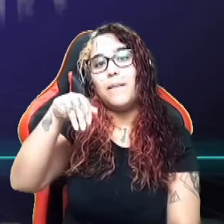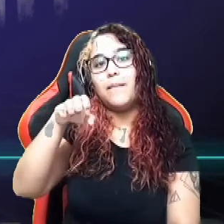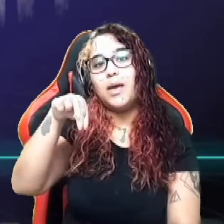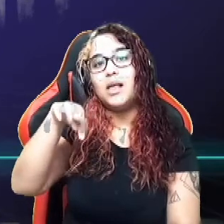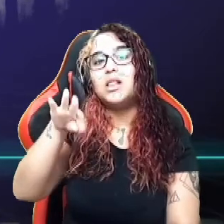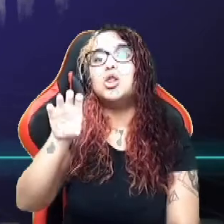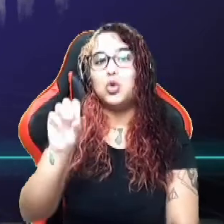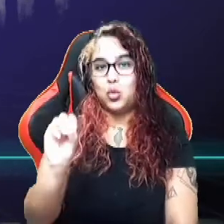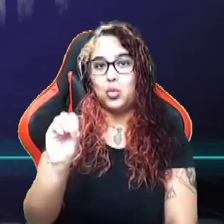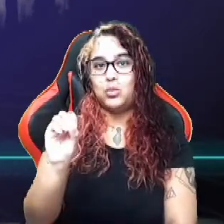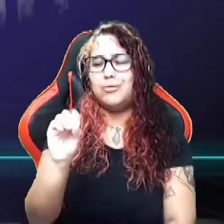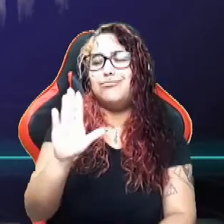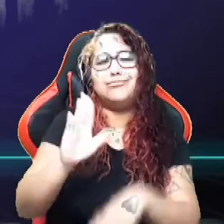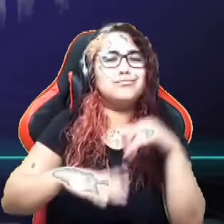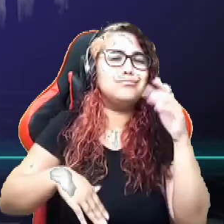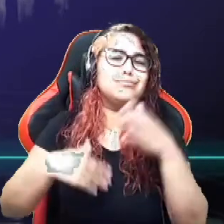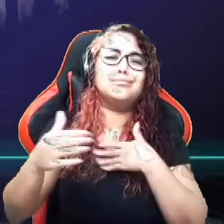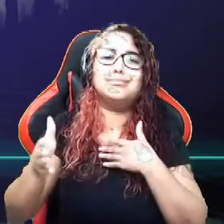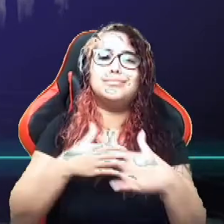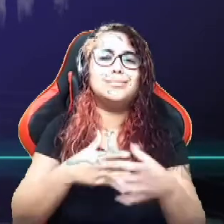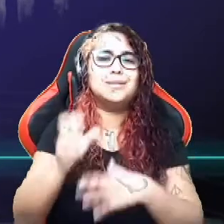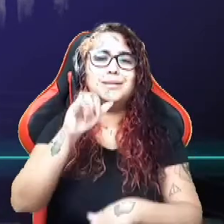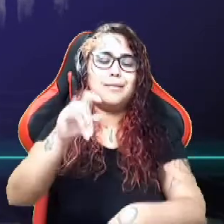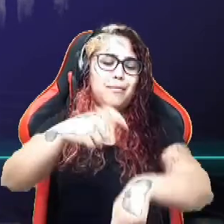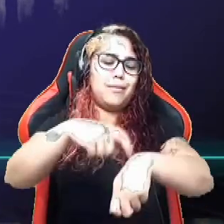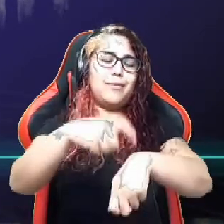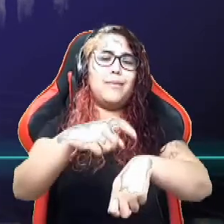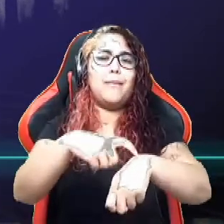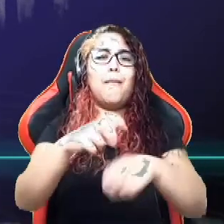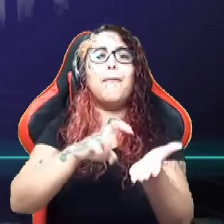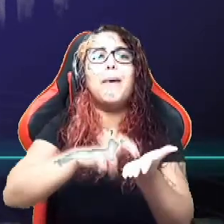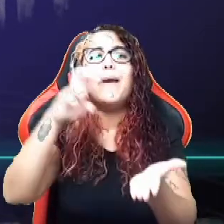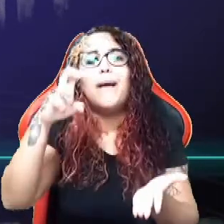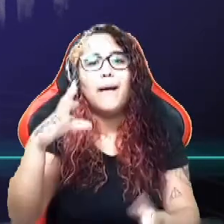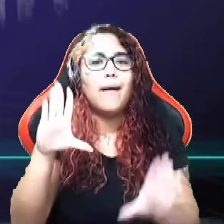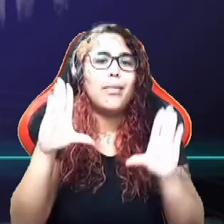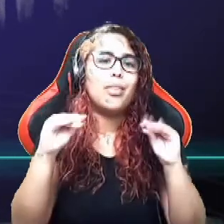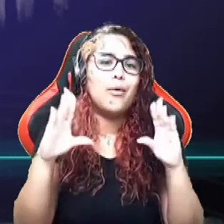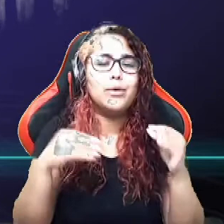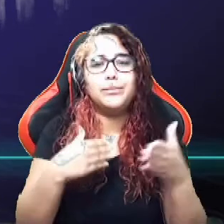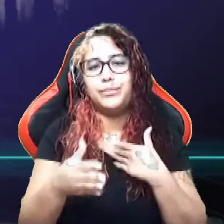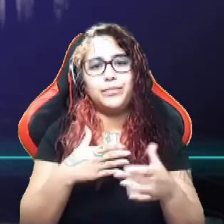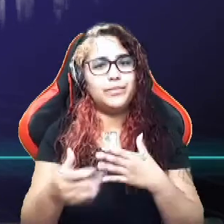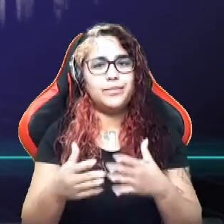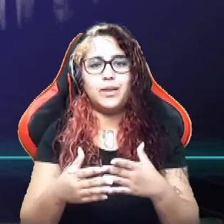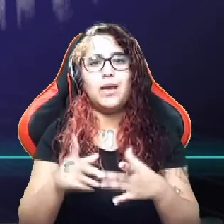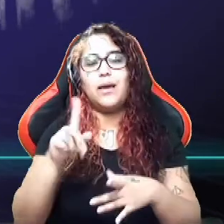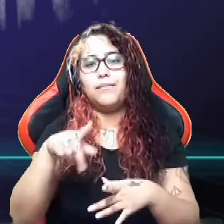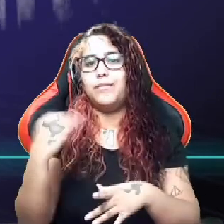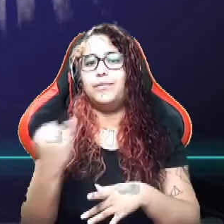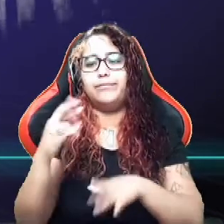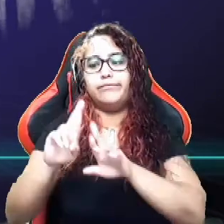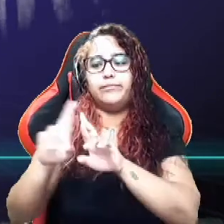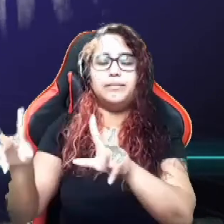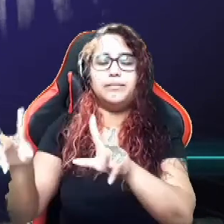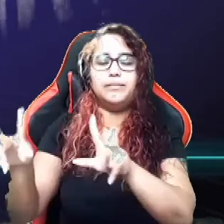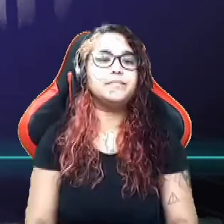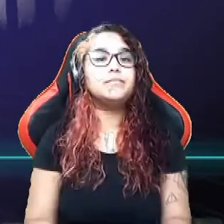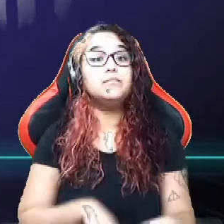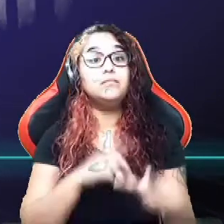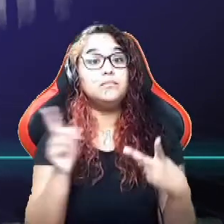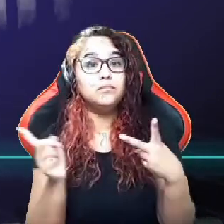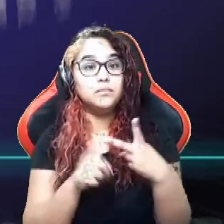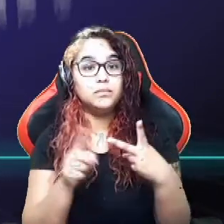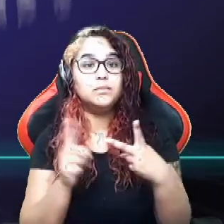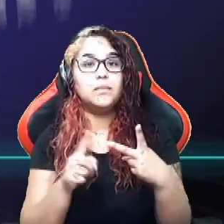is engagement. You could be posting in the evening, you could be posting in the morning, but the delivery potential is the same,